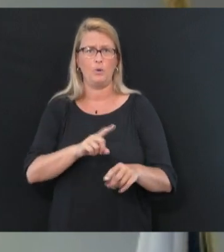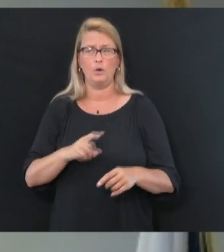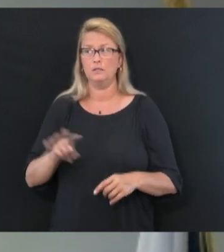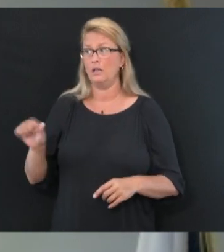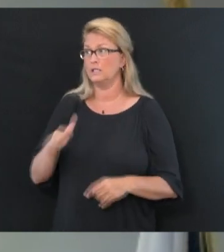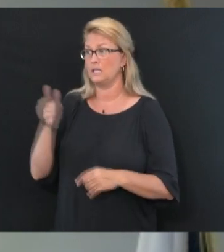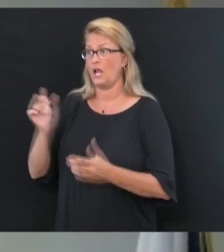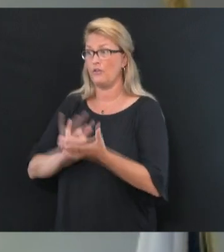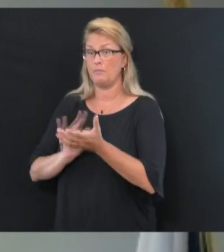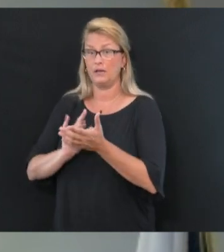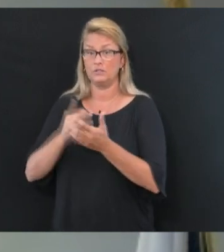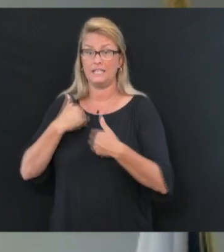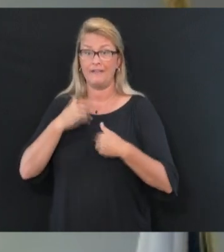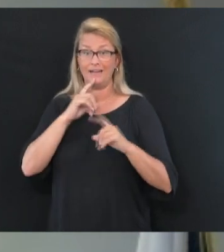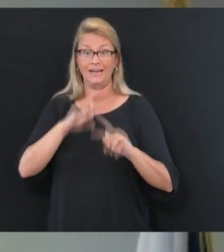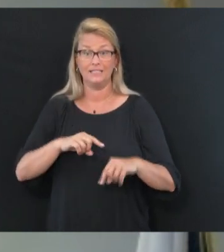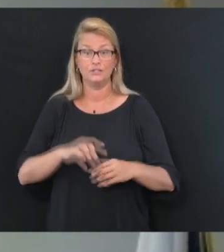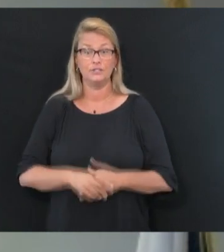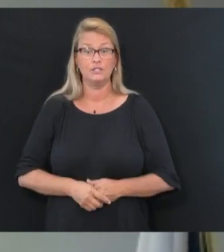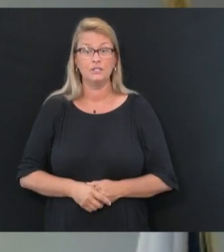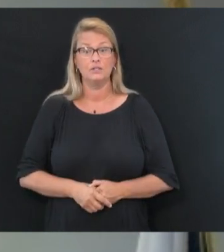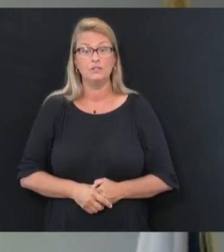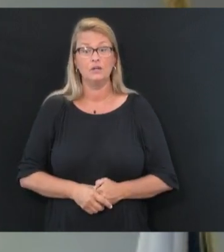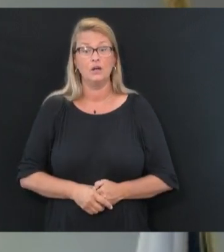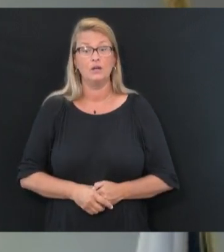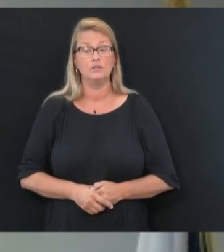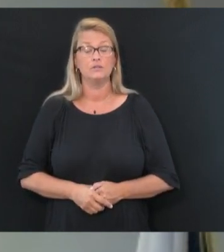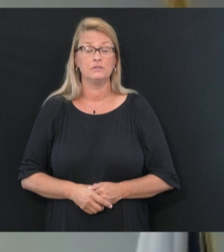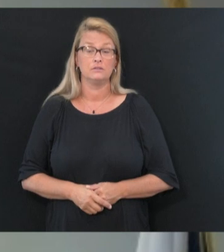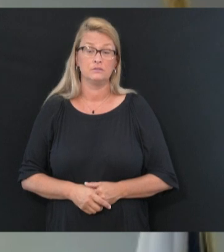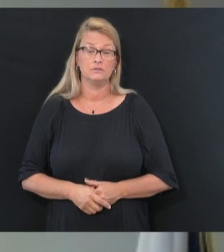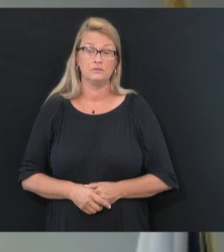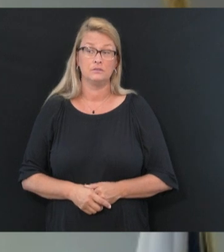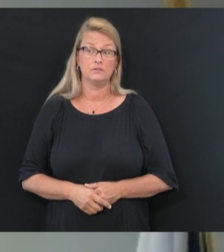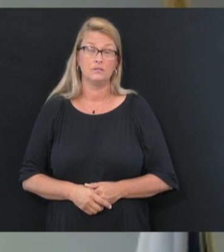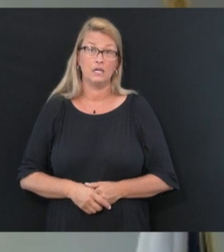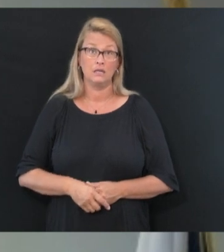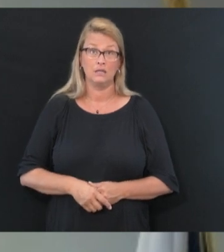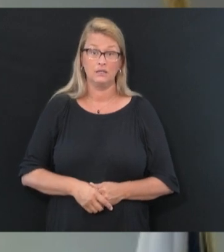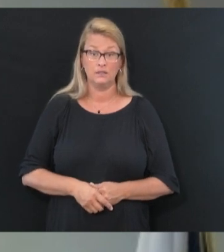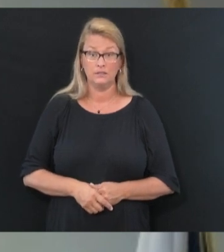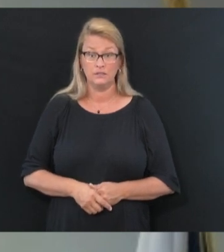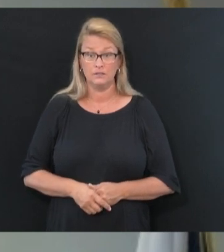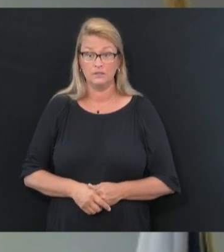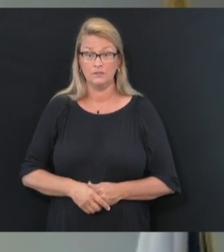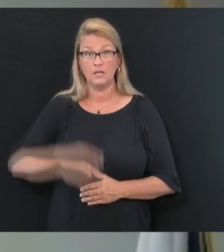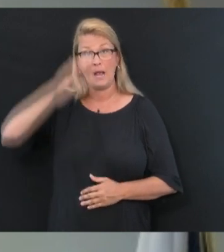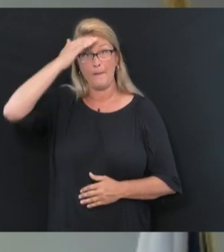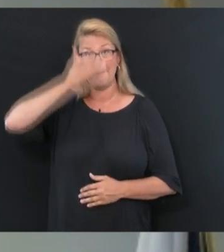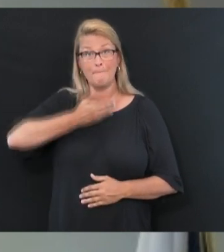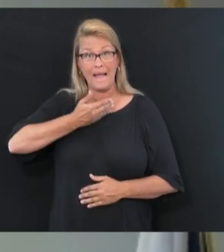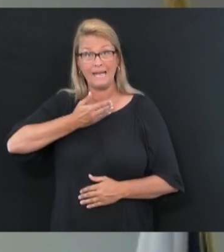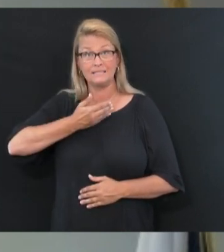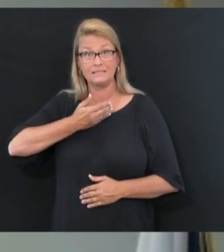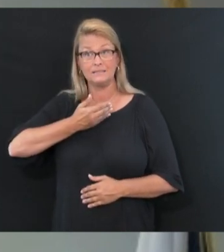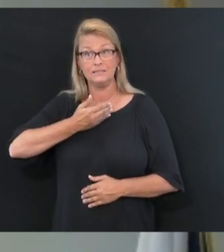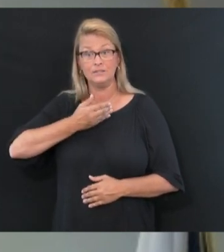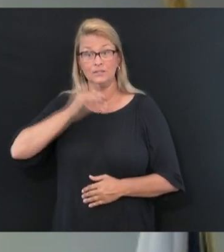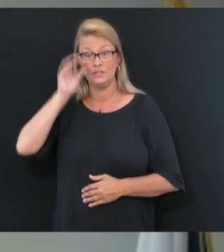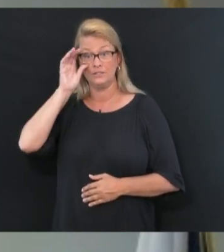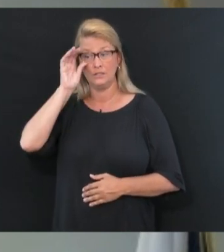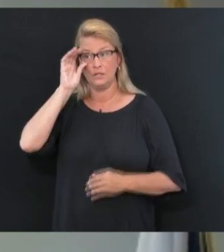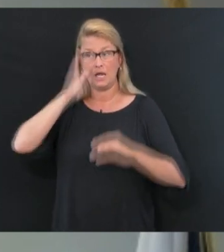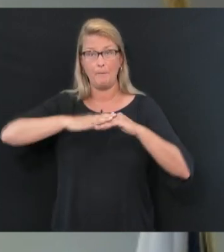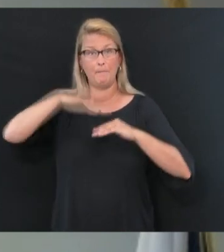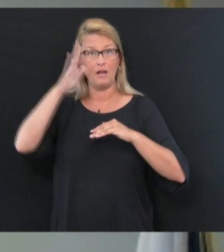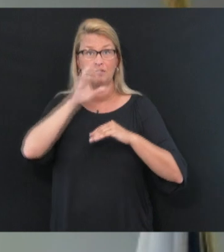directly. Yeah, sure, Taylor. Face masks or masks are recommended for children really greater than age 2 years